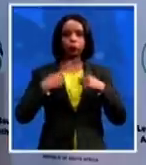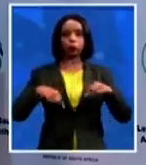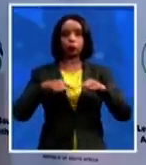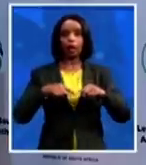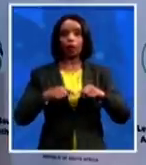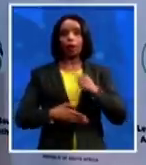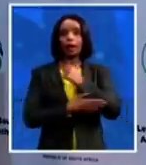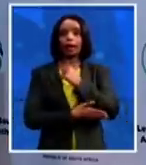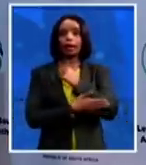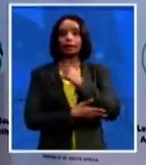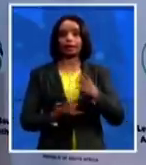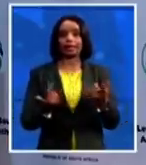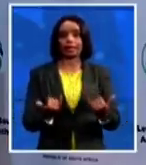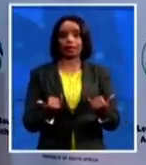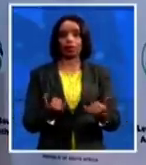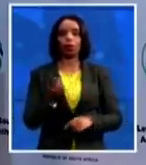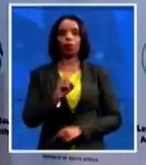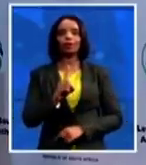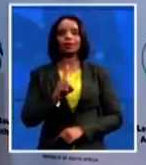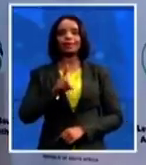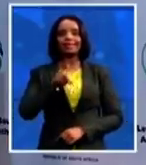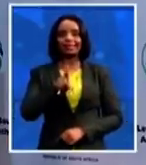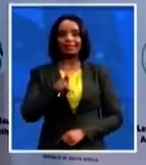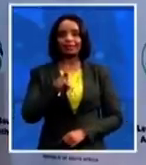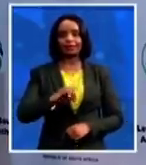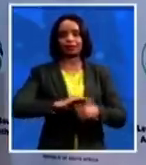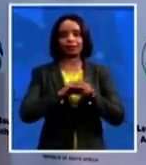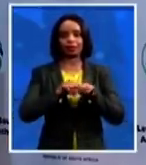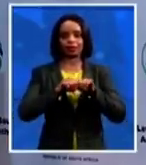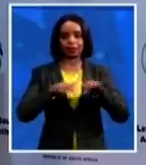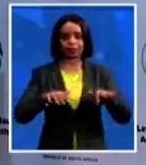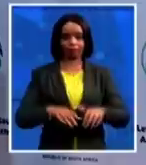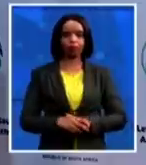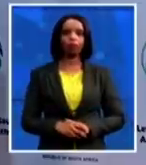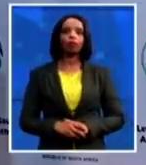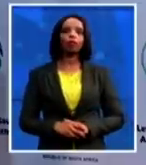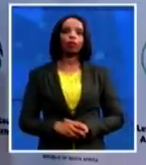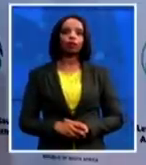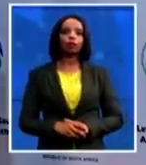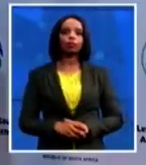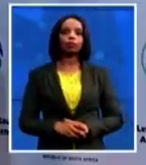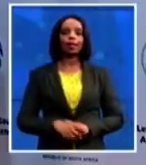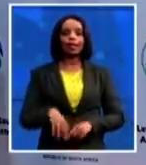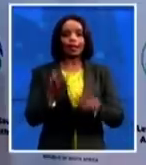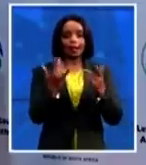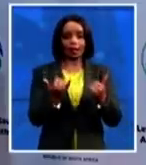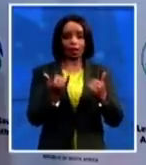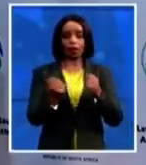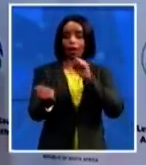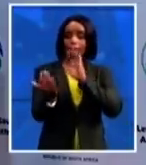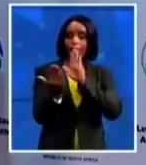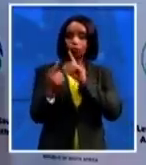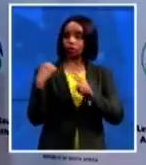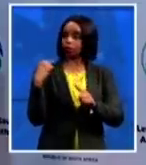And the smart approach that is generally understood is to live as smart as